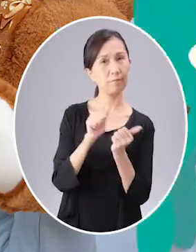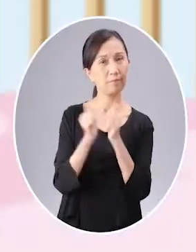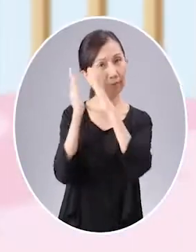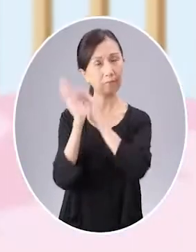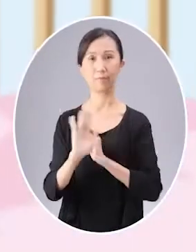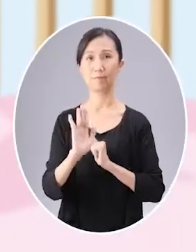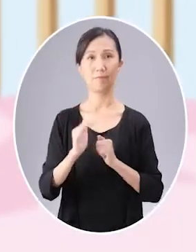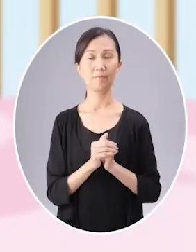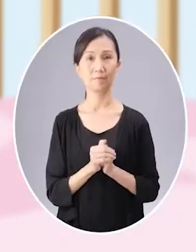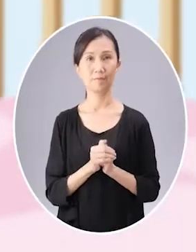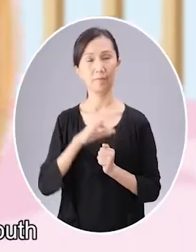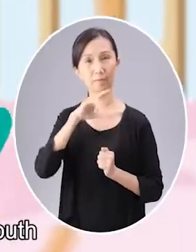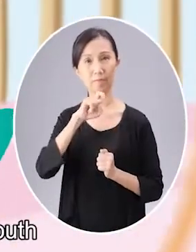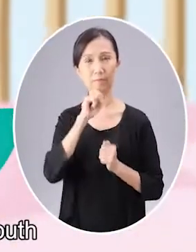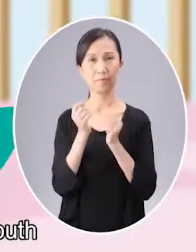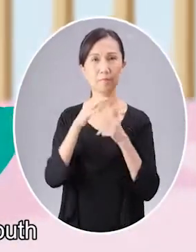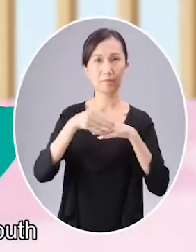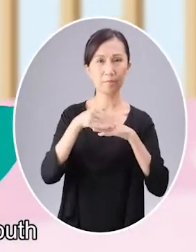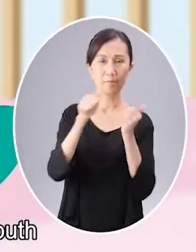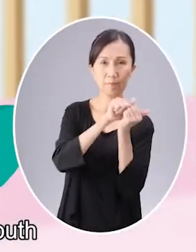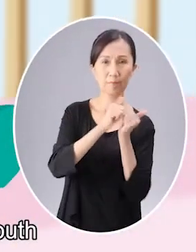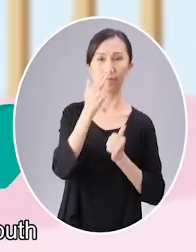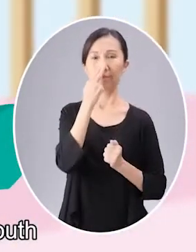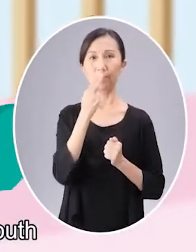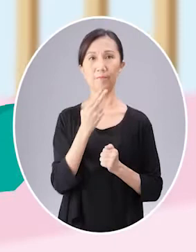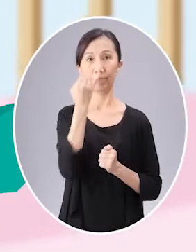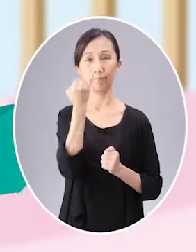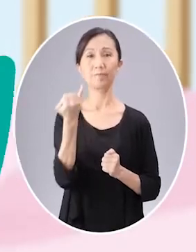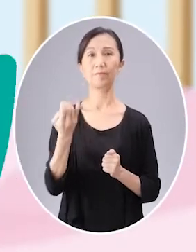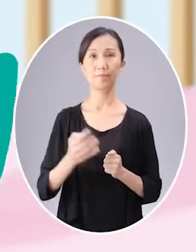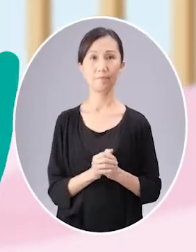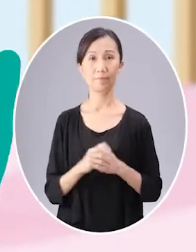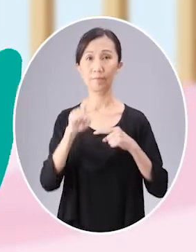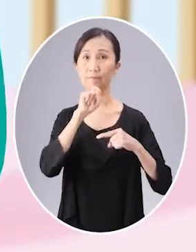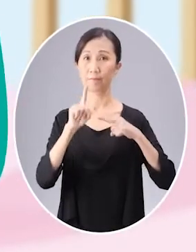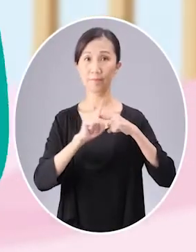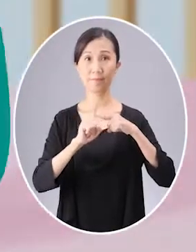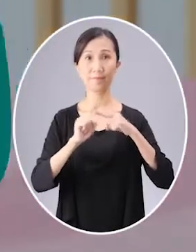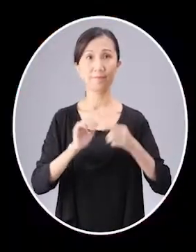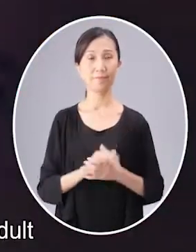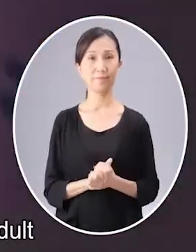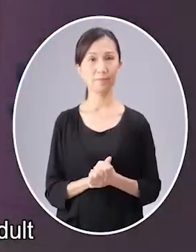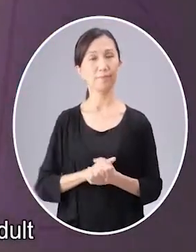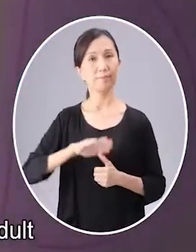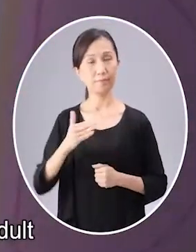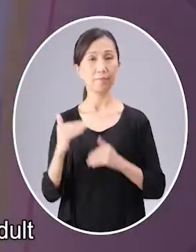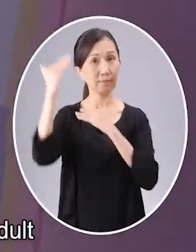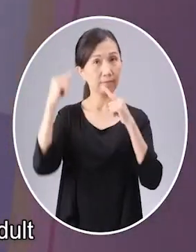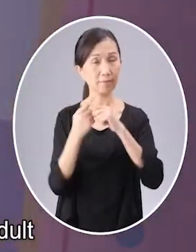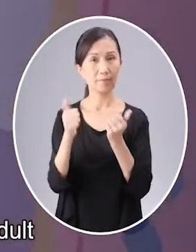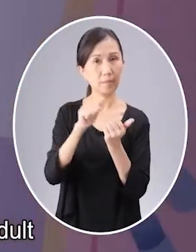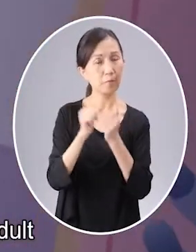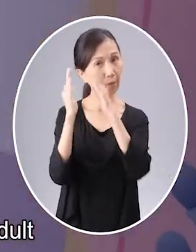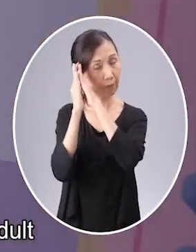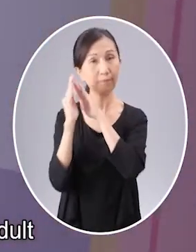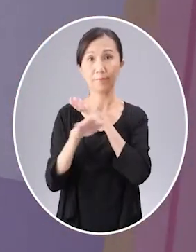with toys. Your baby will be suffocated if its nose and mouth are covered by the toys. And don't let your baby